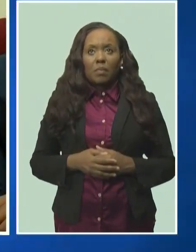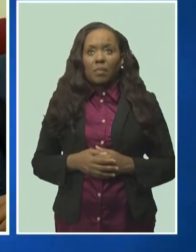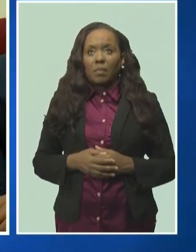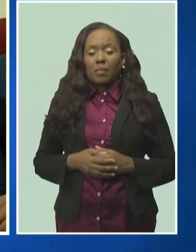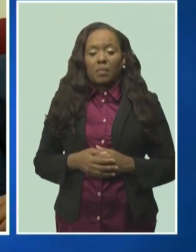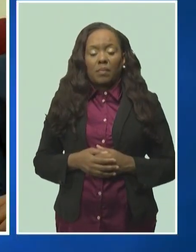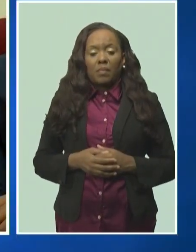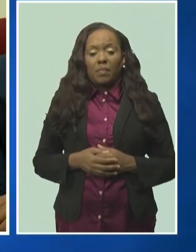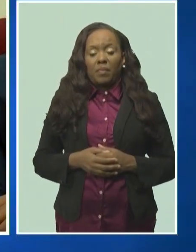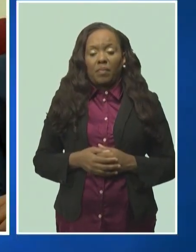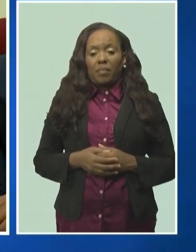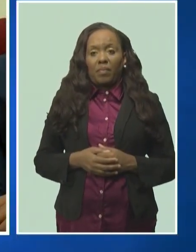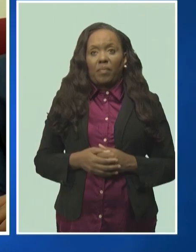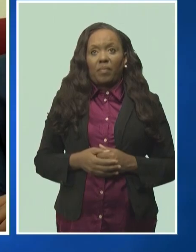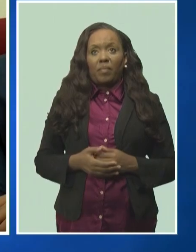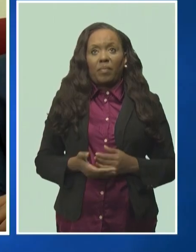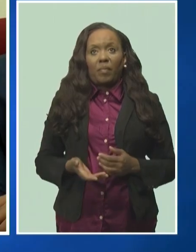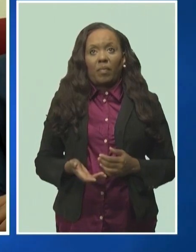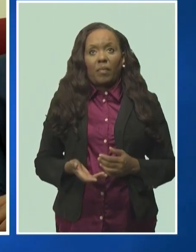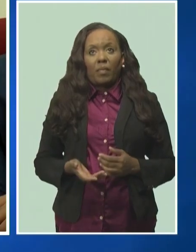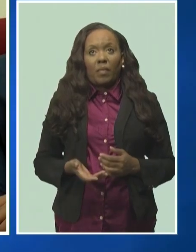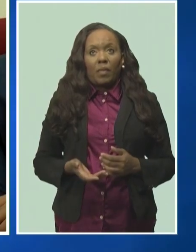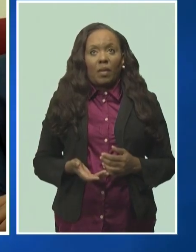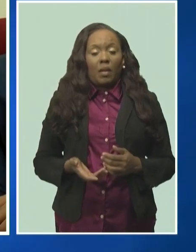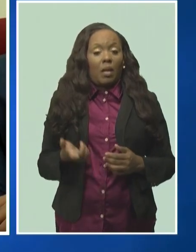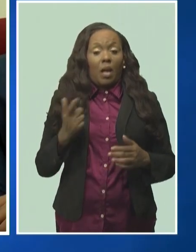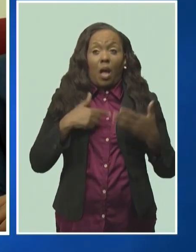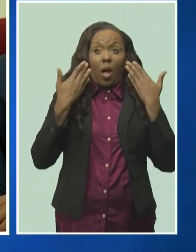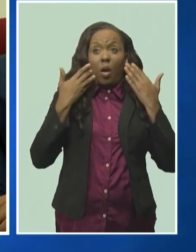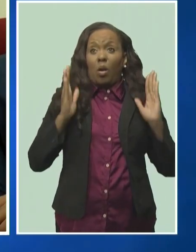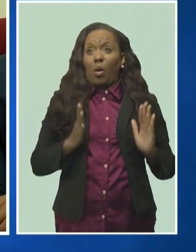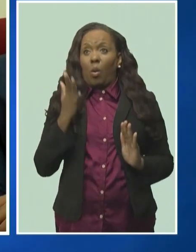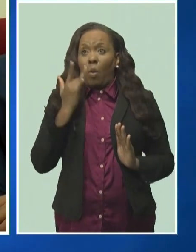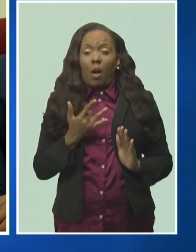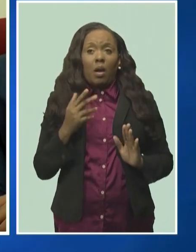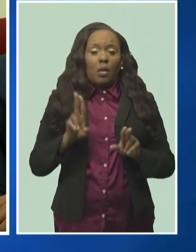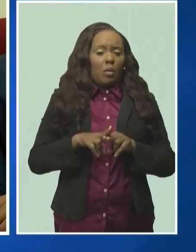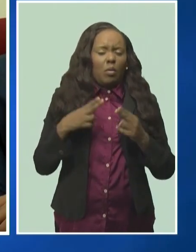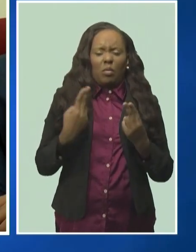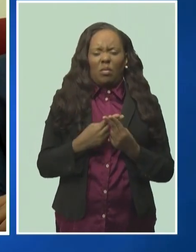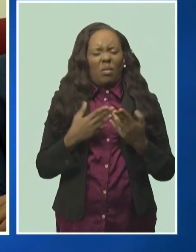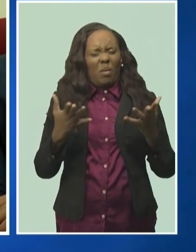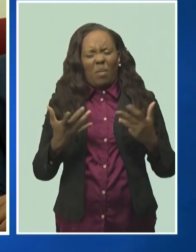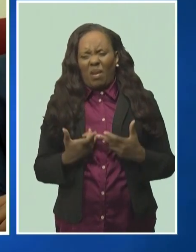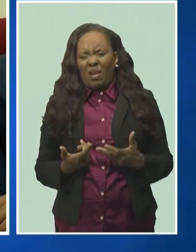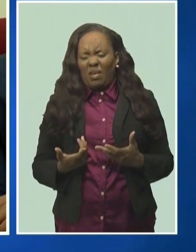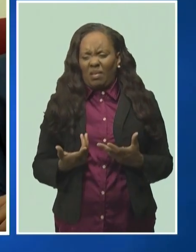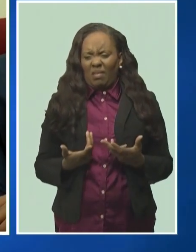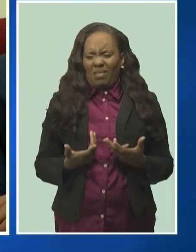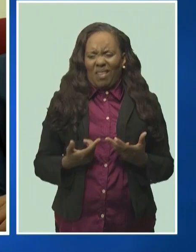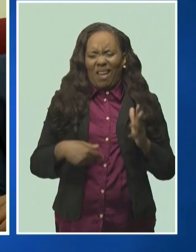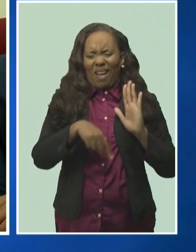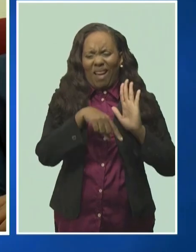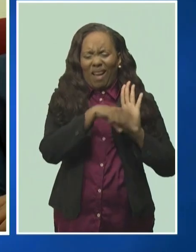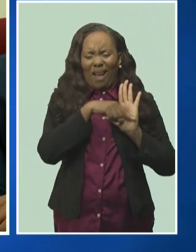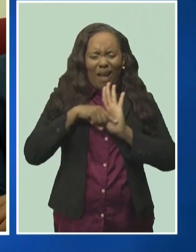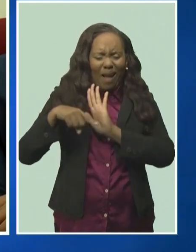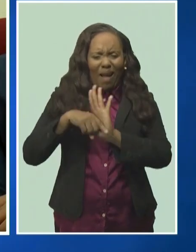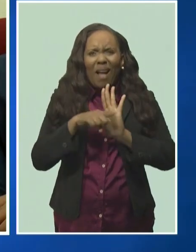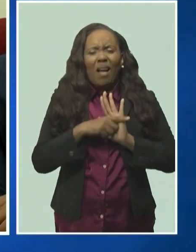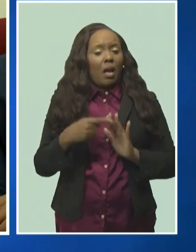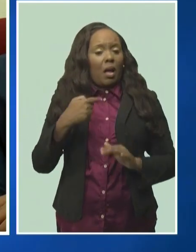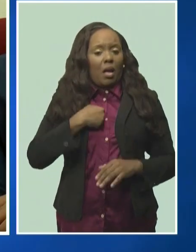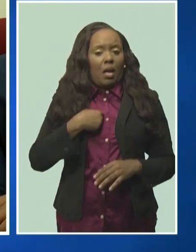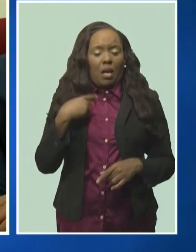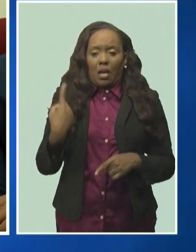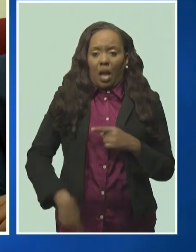if this is a new direction that the unions are going in, but for us, it is about our people and about addressing concerns. I can't, in a public